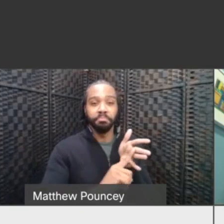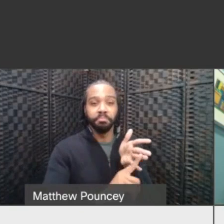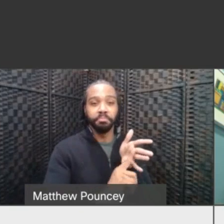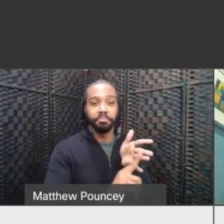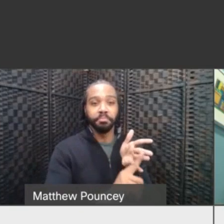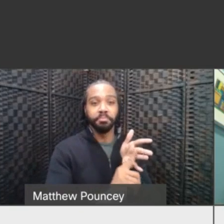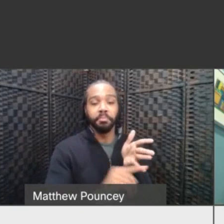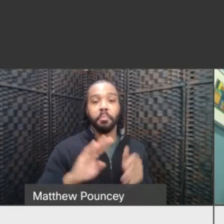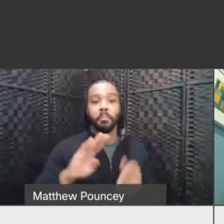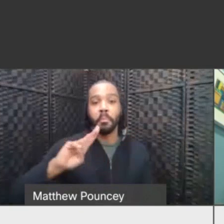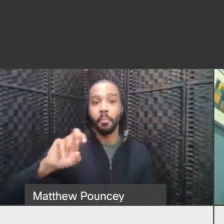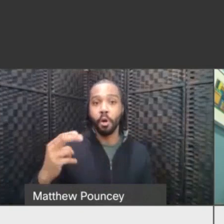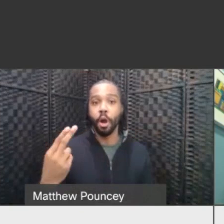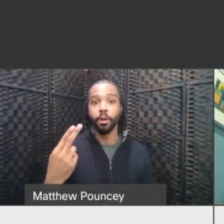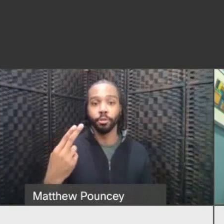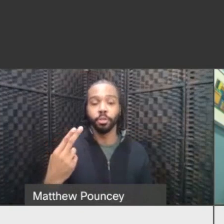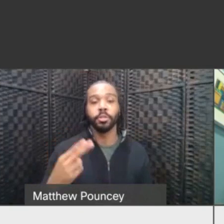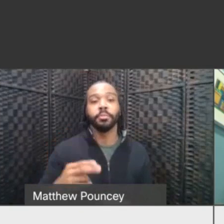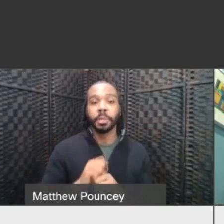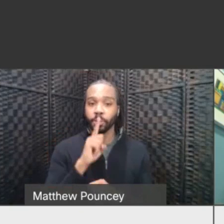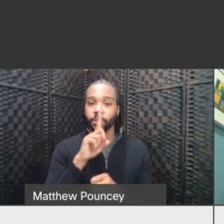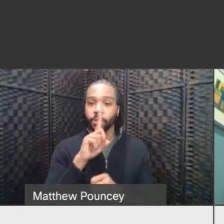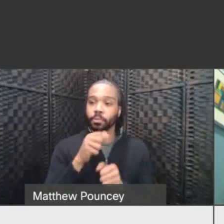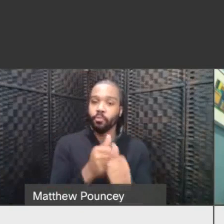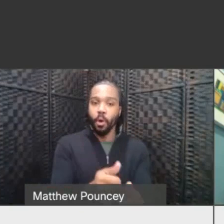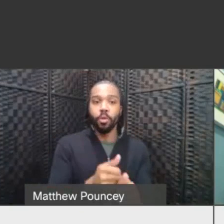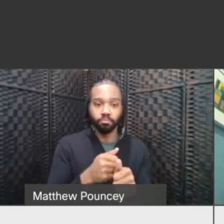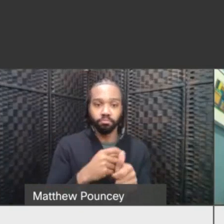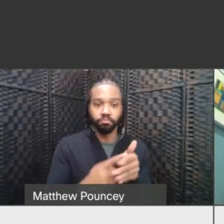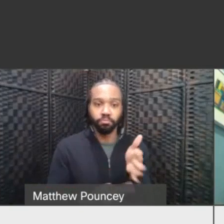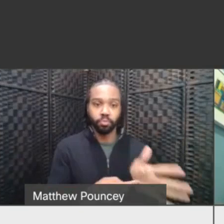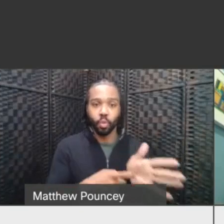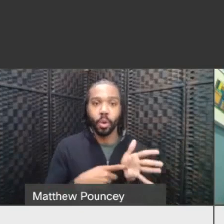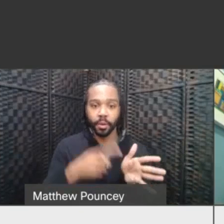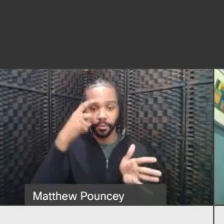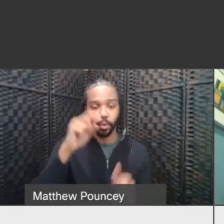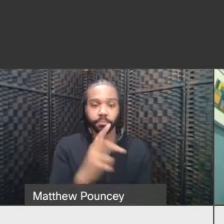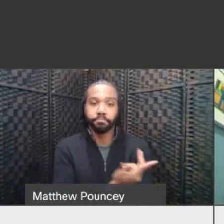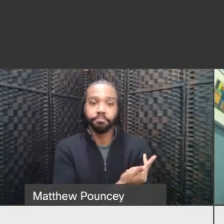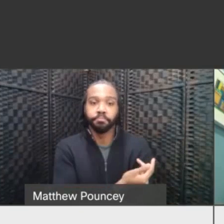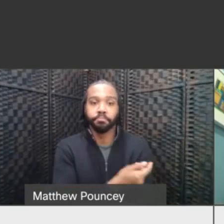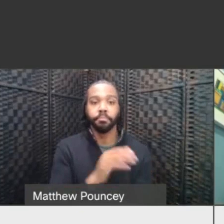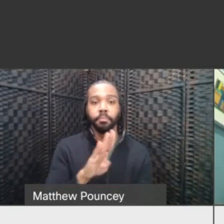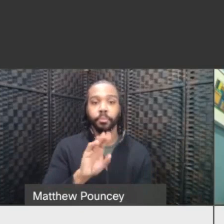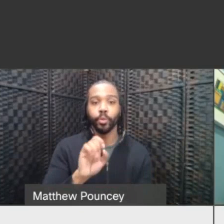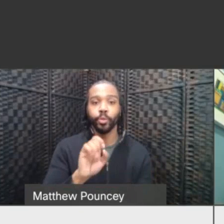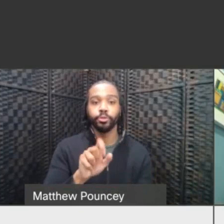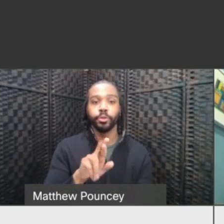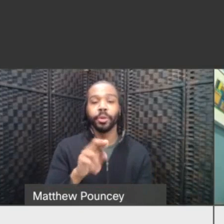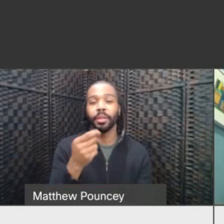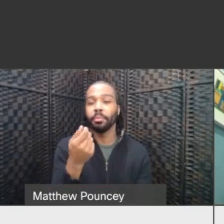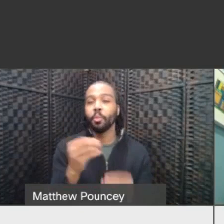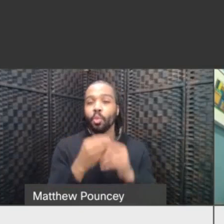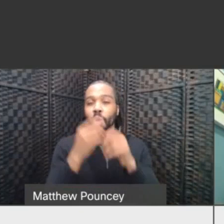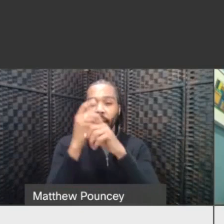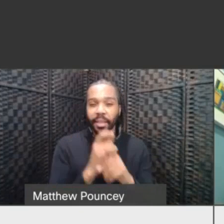the compliance with boosters. It's a little more complex to track only because you